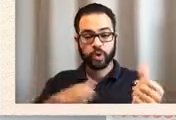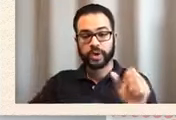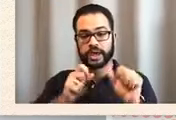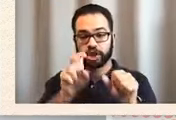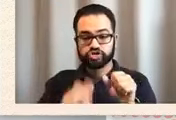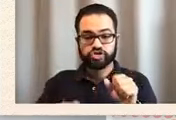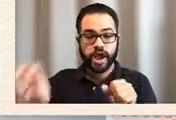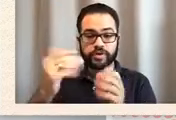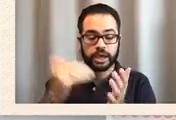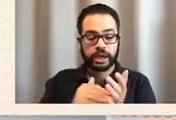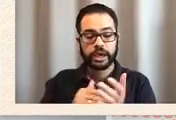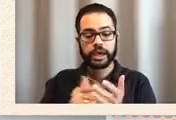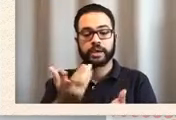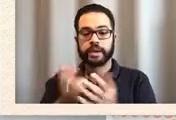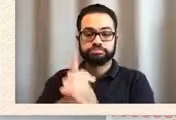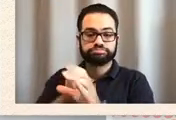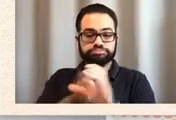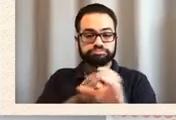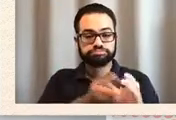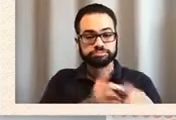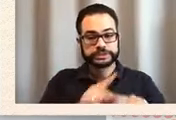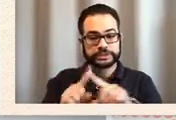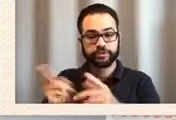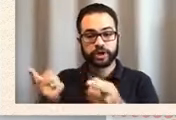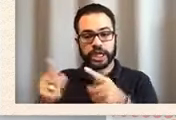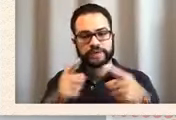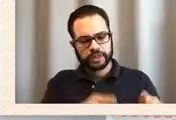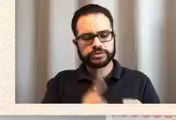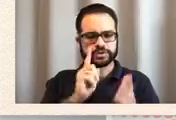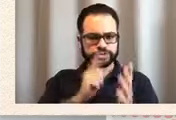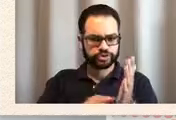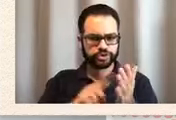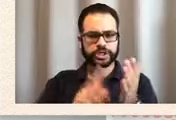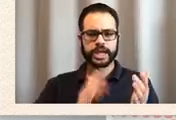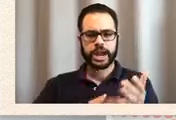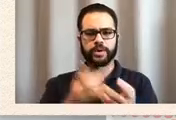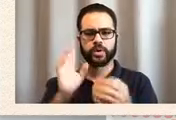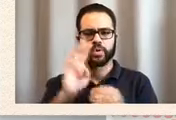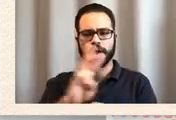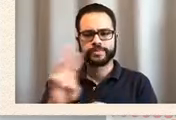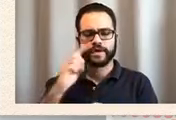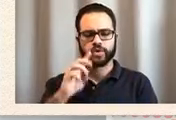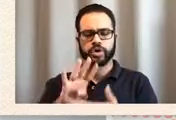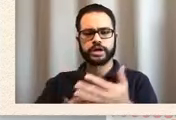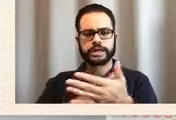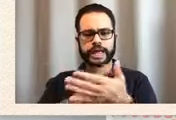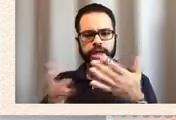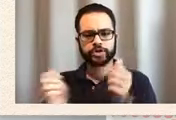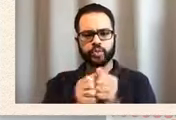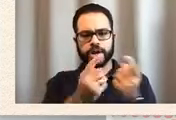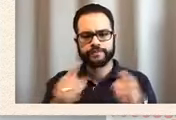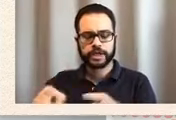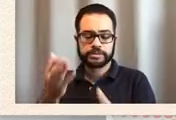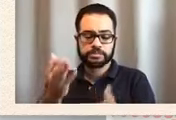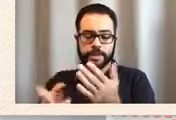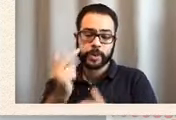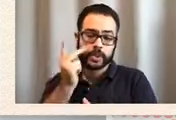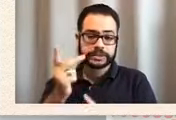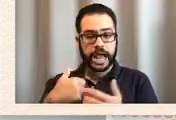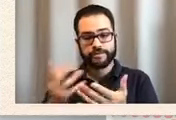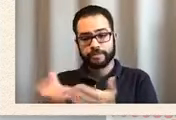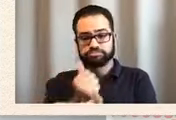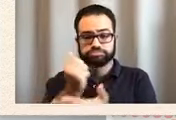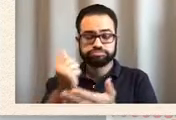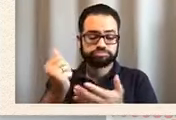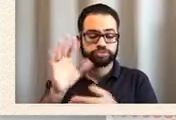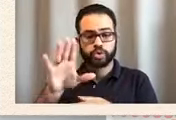start participating in these events, definitely check out our website for an event calendar, where you'll be able to see maybe there's an opportunity that will be in your